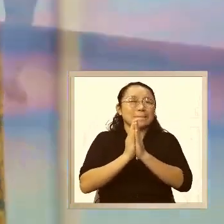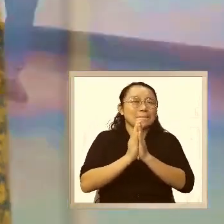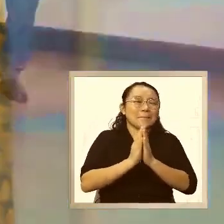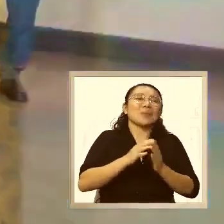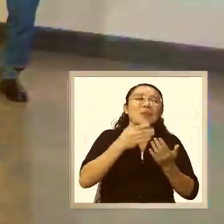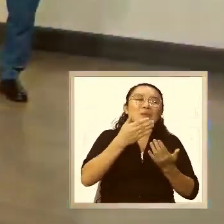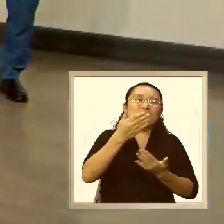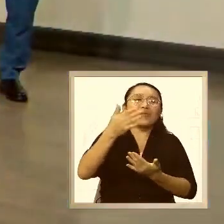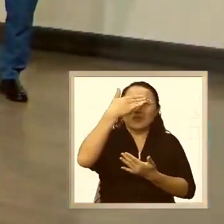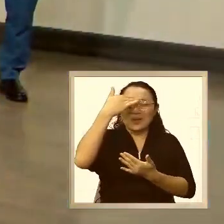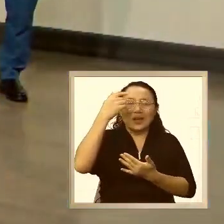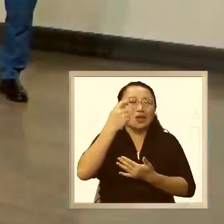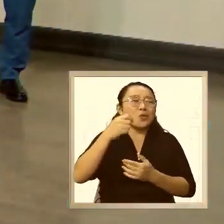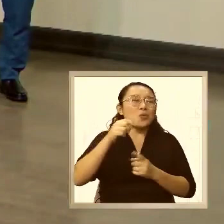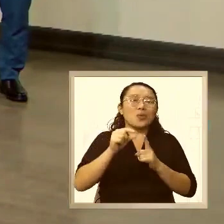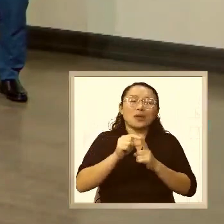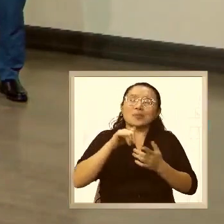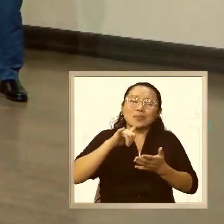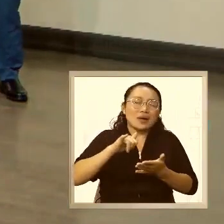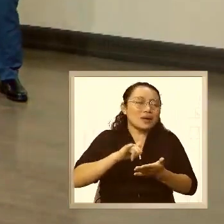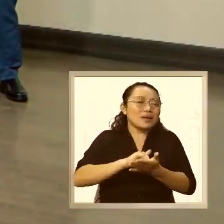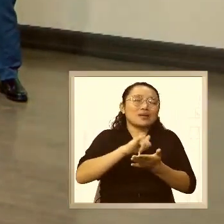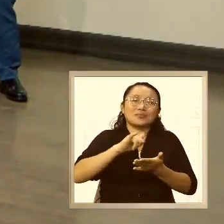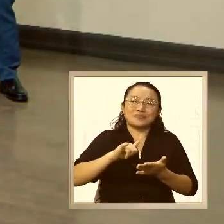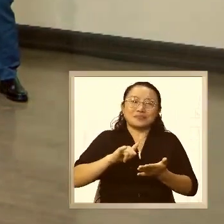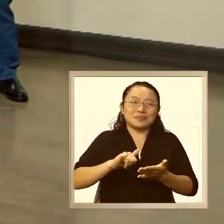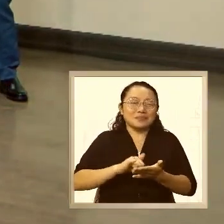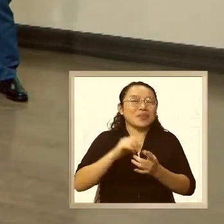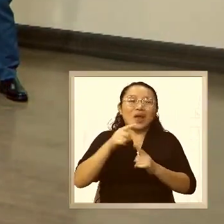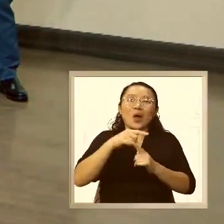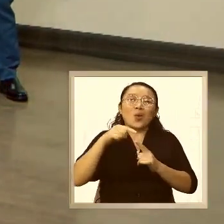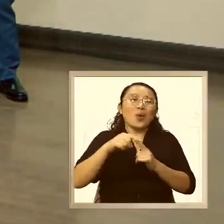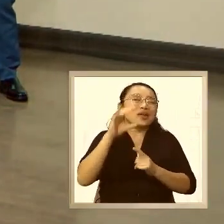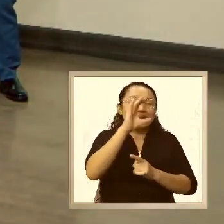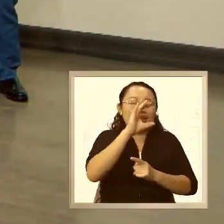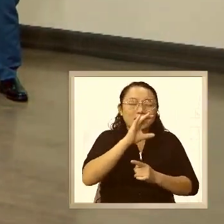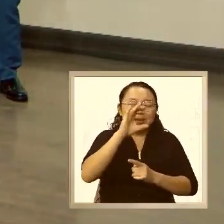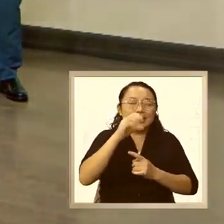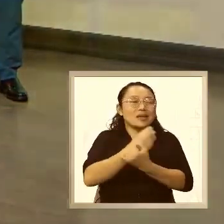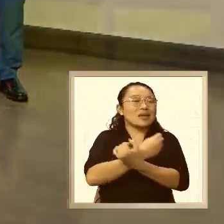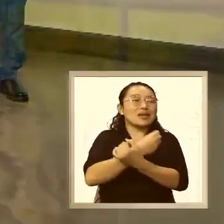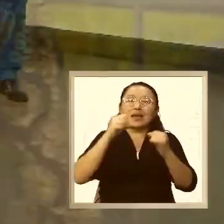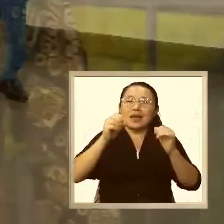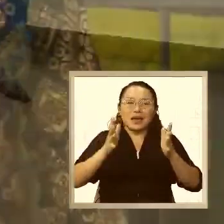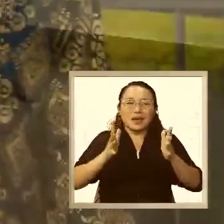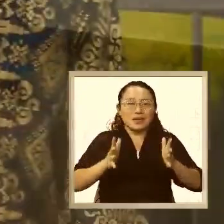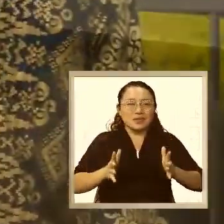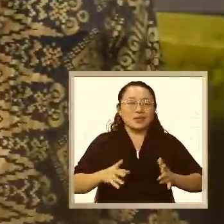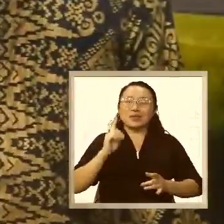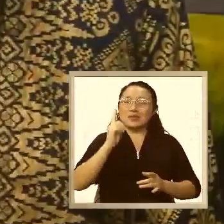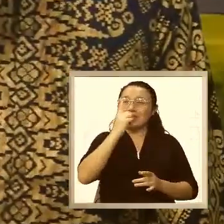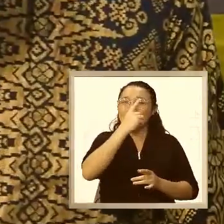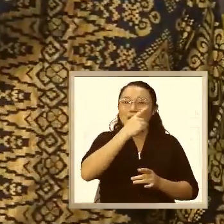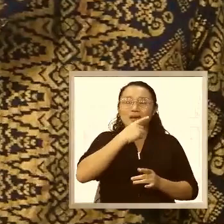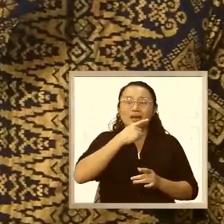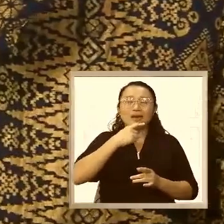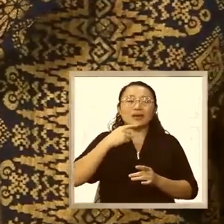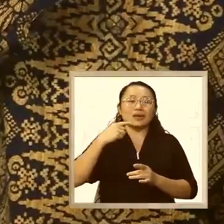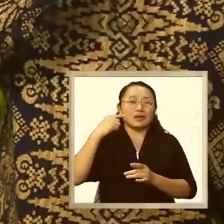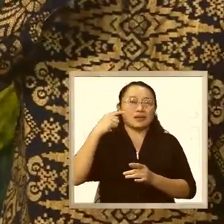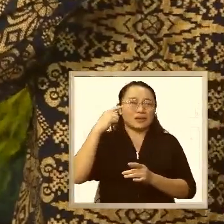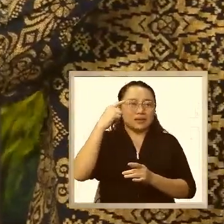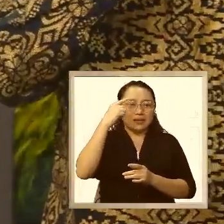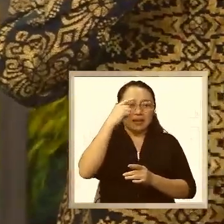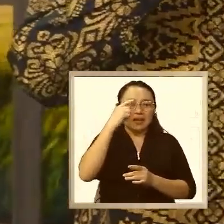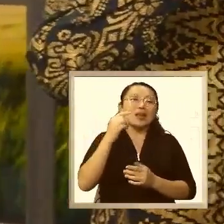pray. You'll forget the word impossible when you seek the Savior's